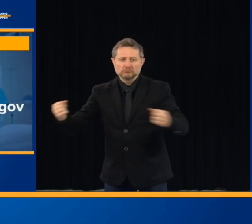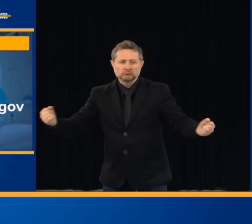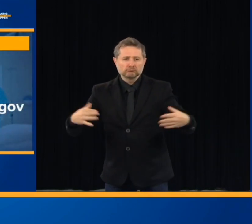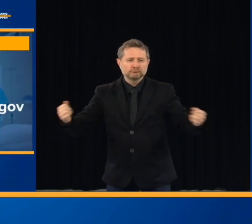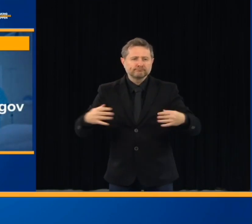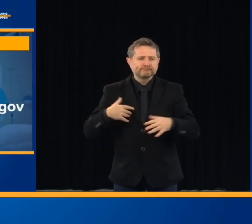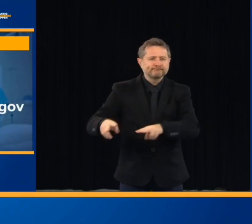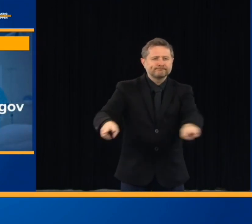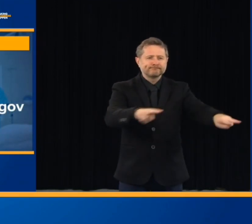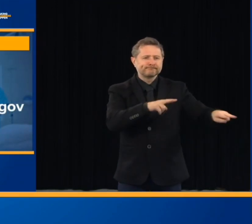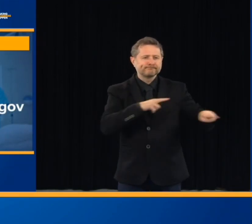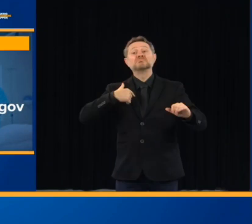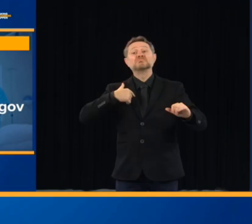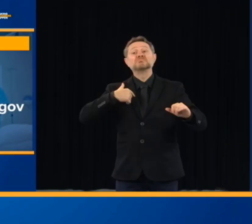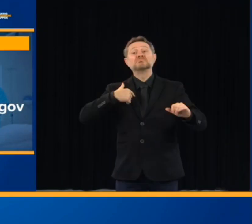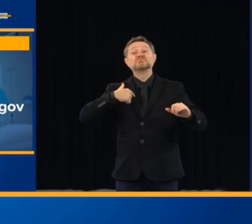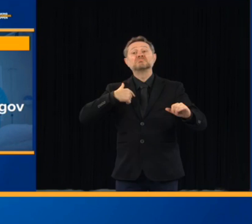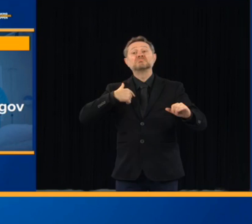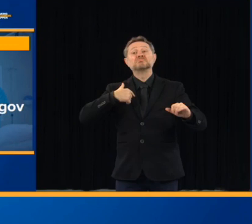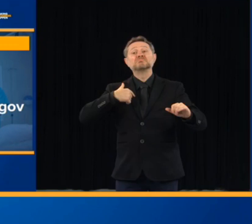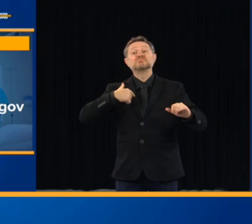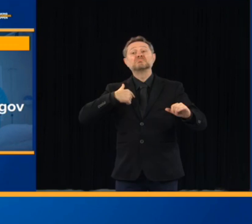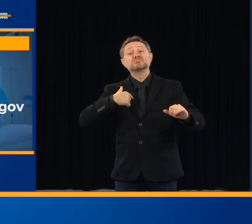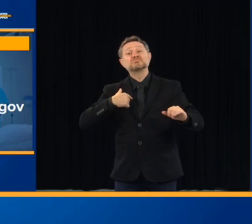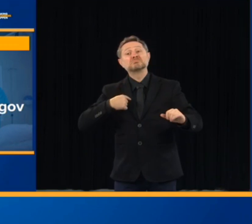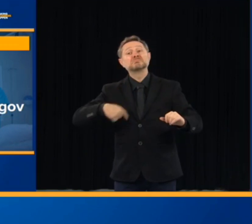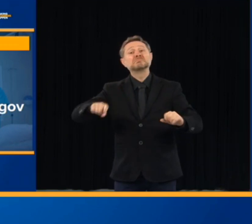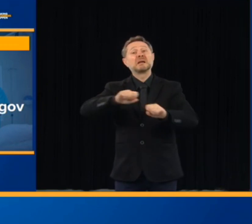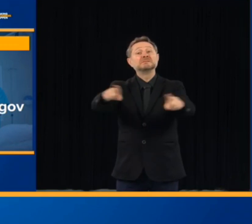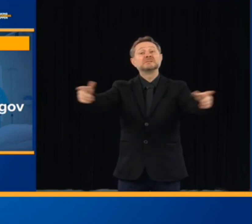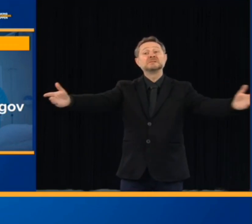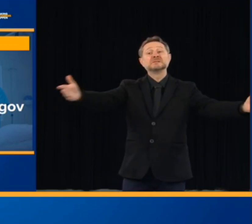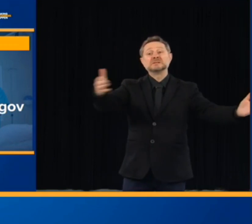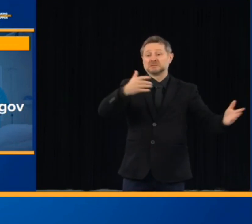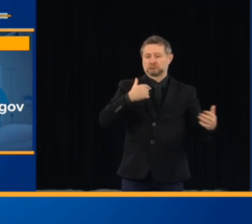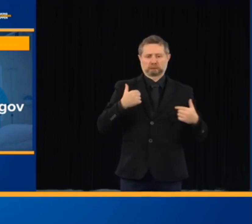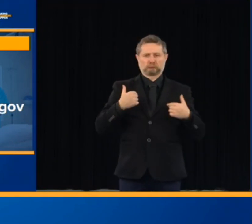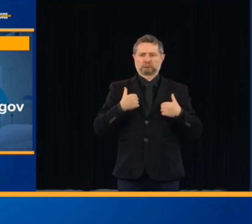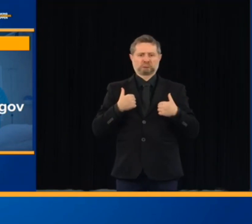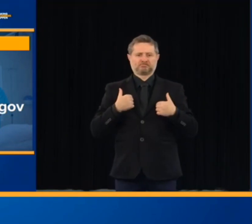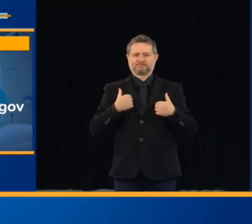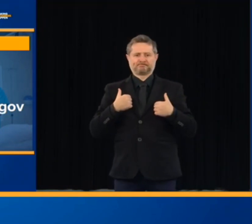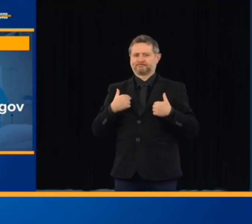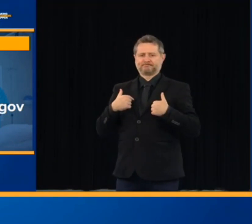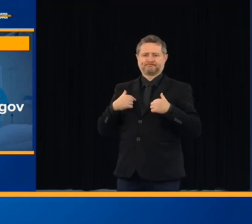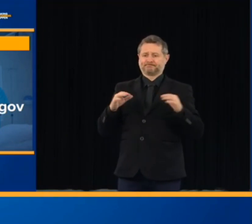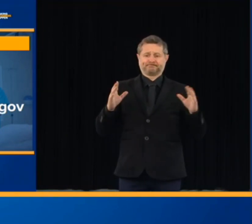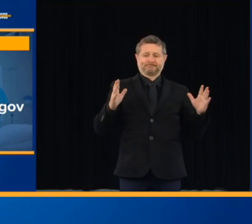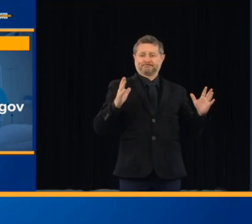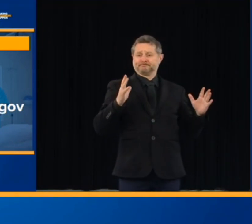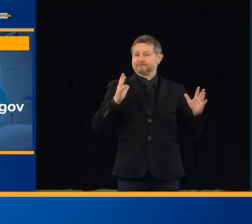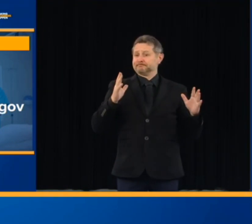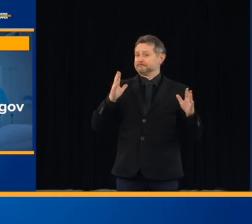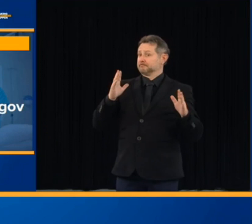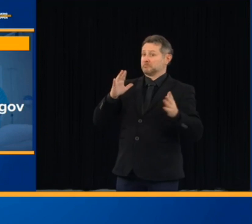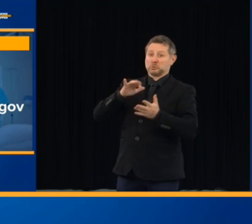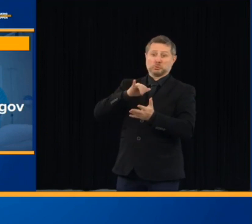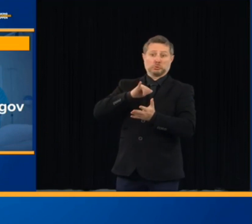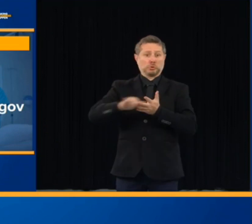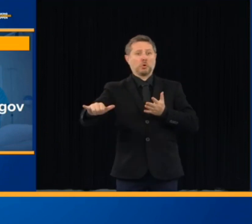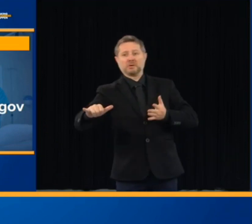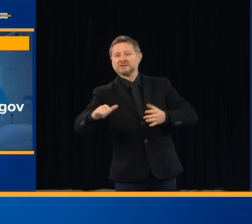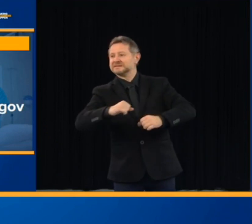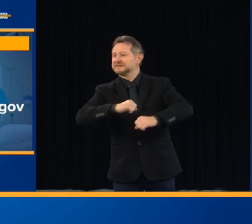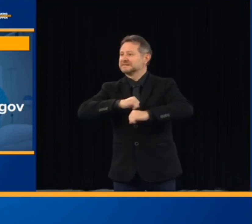I'm also asking on supplies. I don't have a New York Defense Production Act, right?